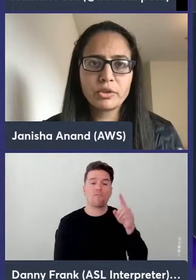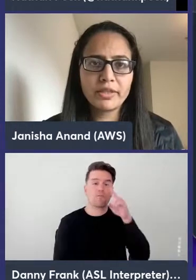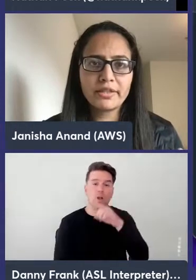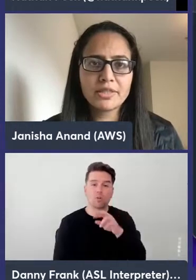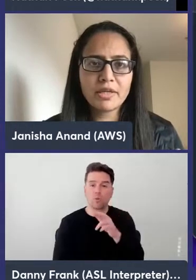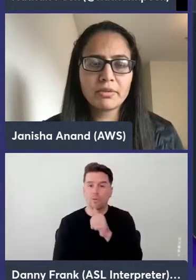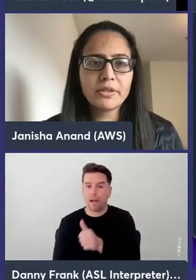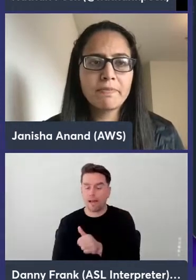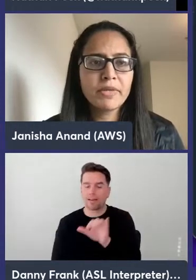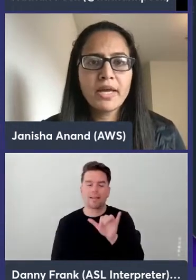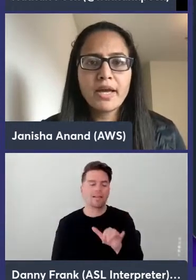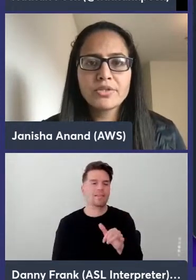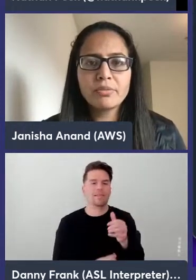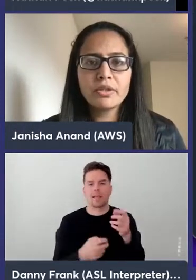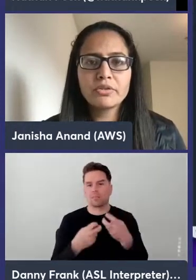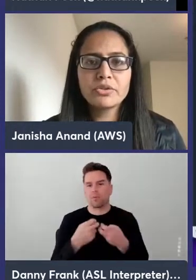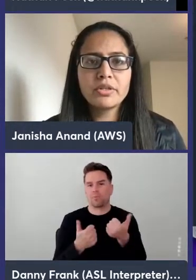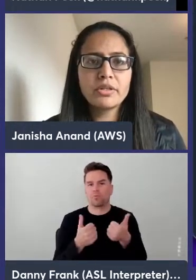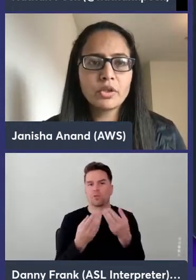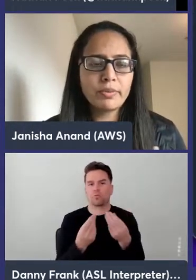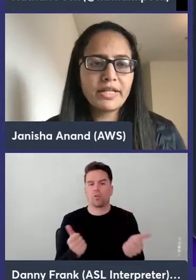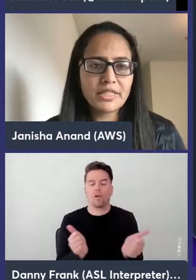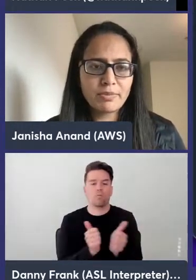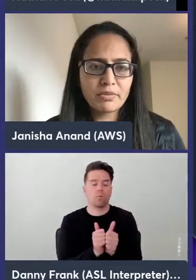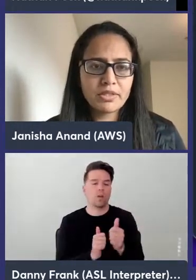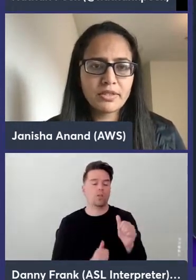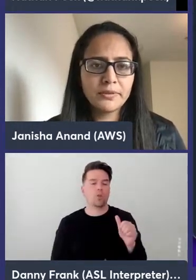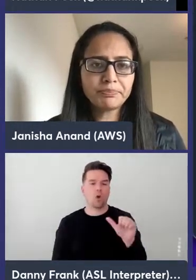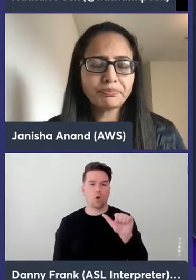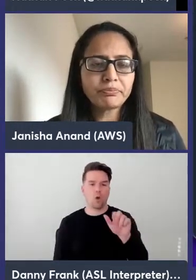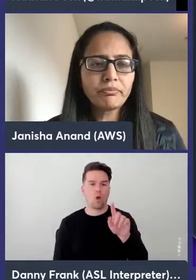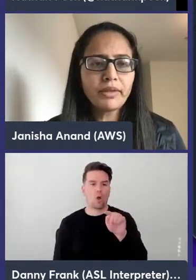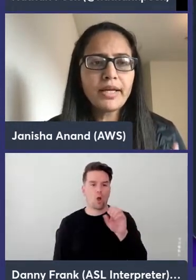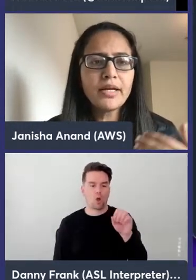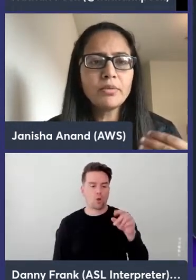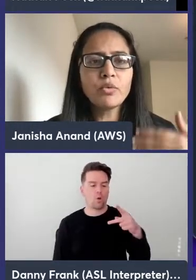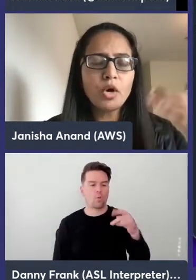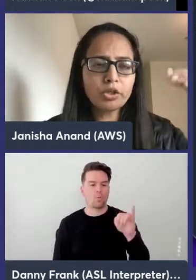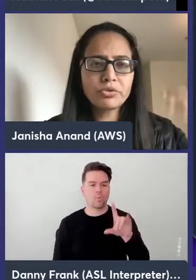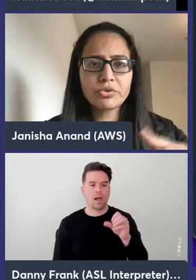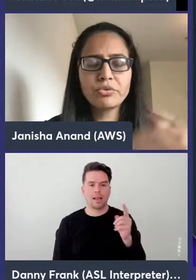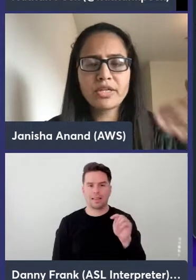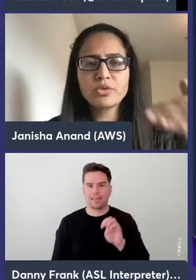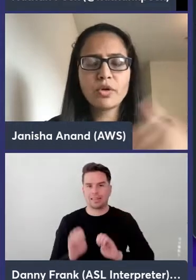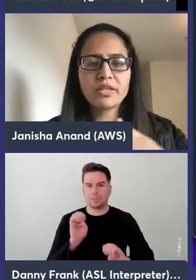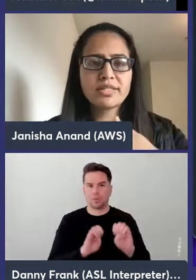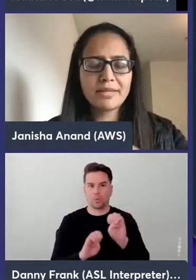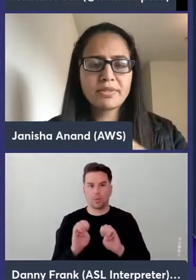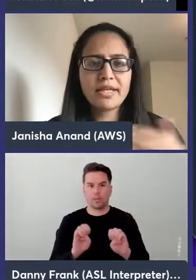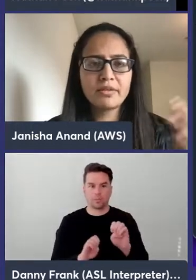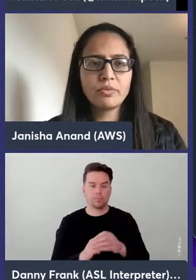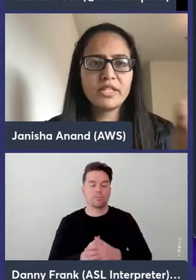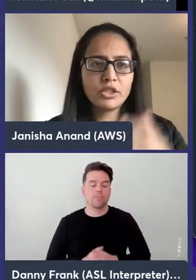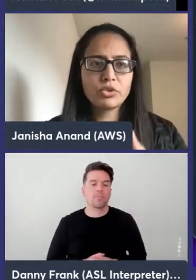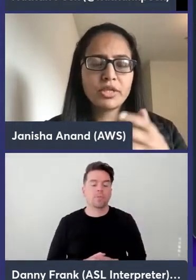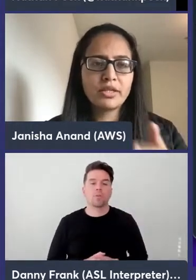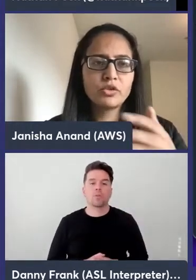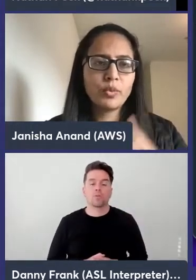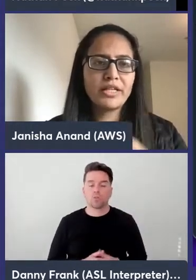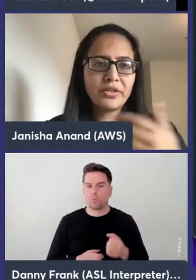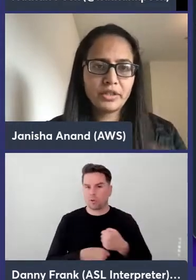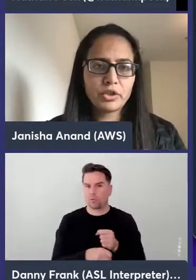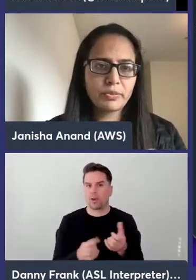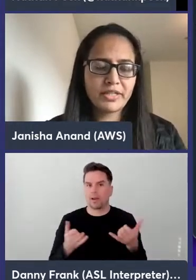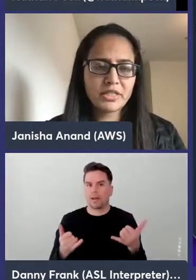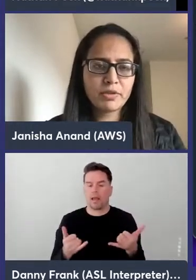with Autopilot experiment. And so I'm going to trigger an Autopilot experiment here. I'm going to walk you through as to what are the steps that we need to take